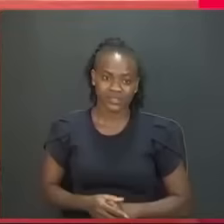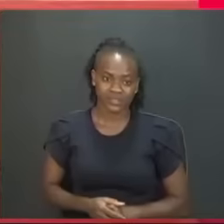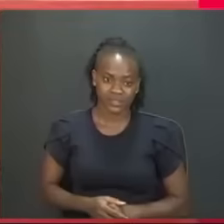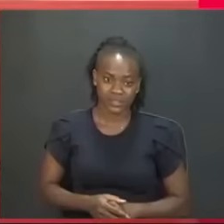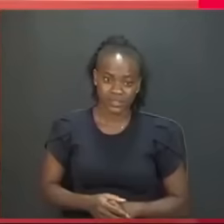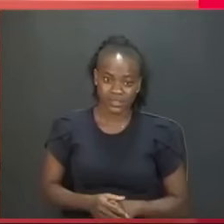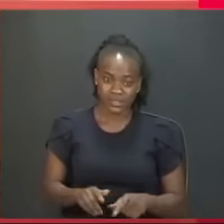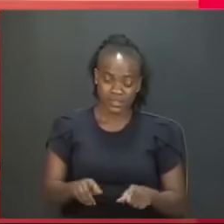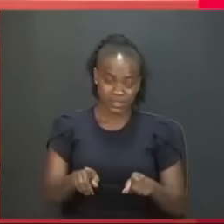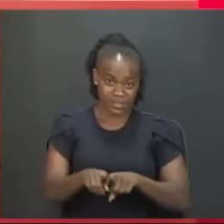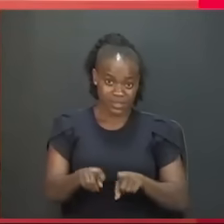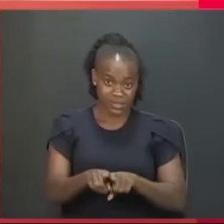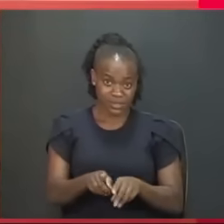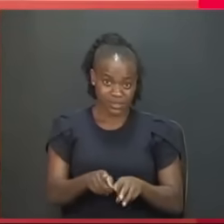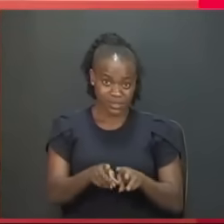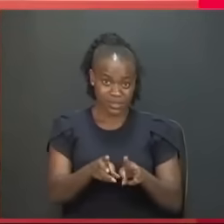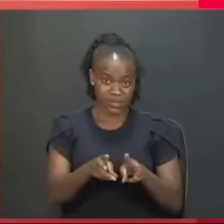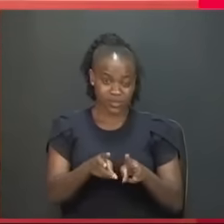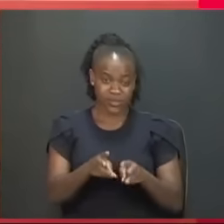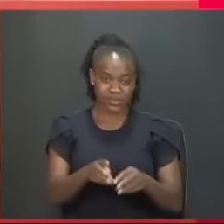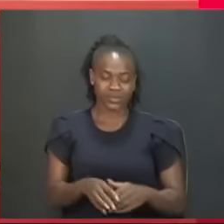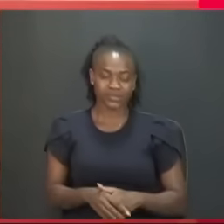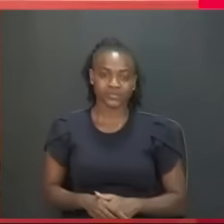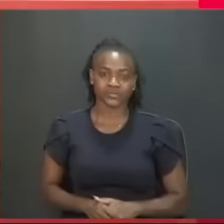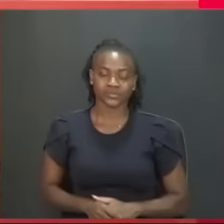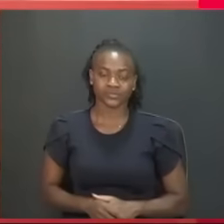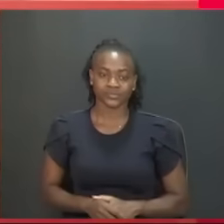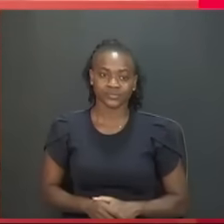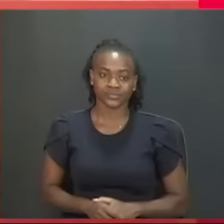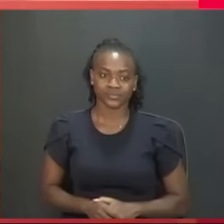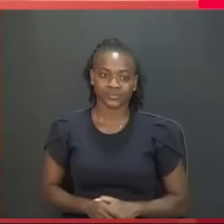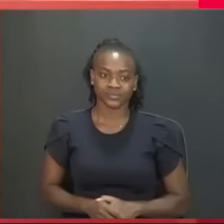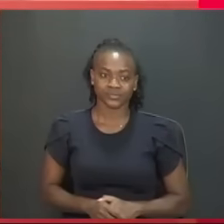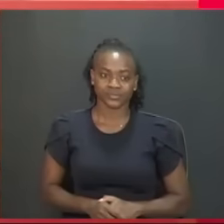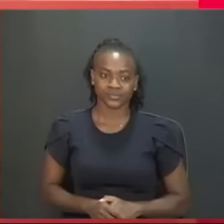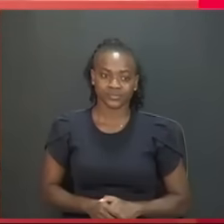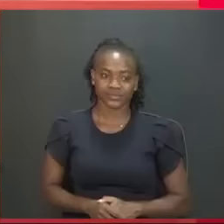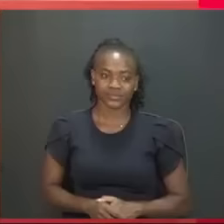way. Give me your. No.